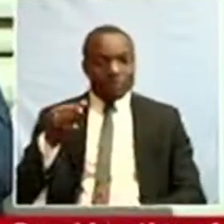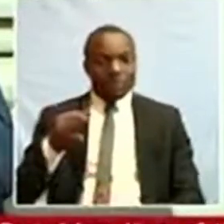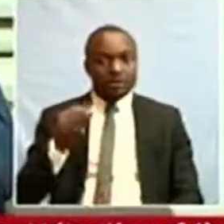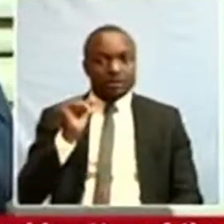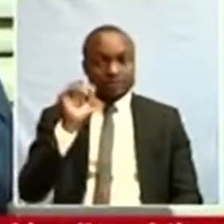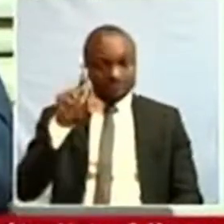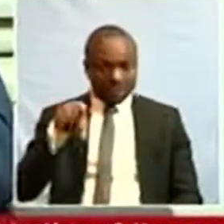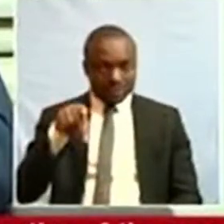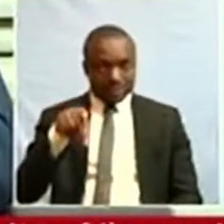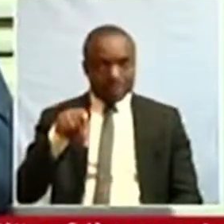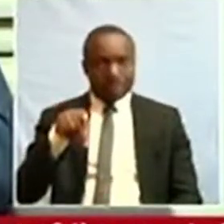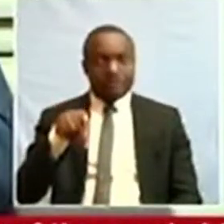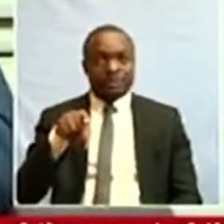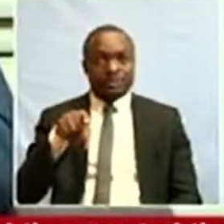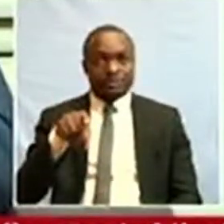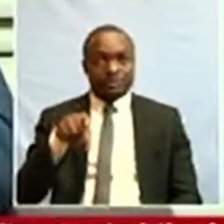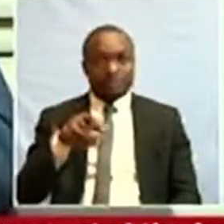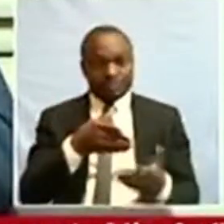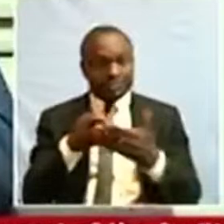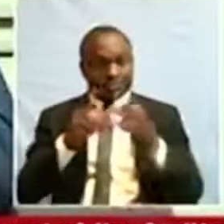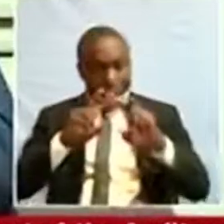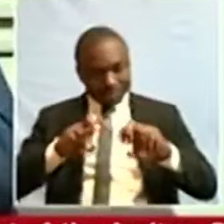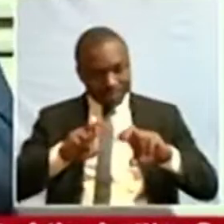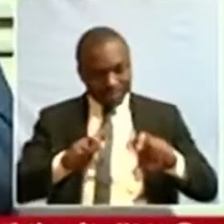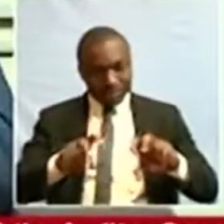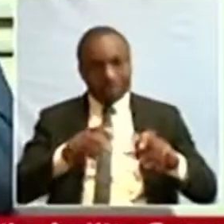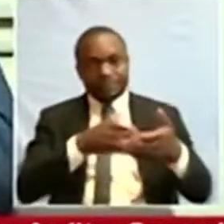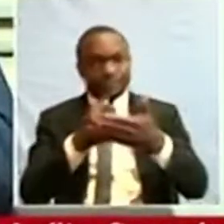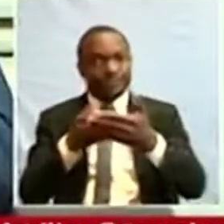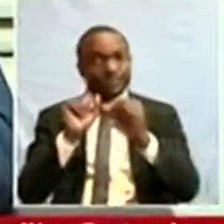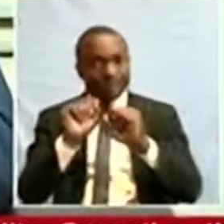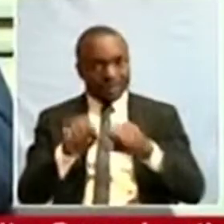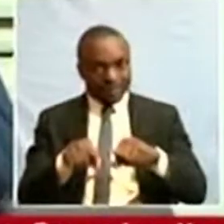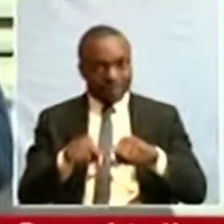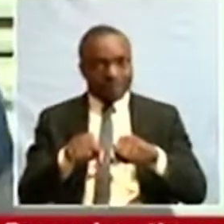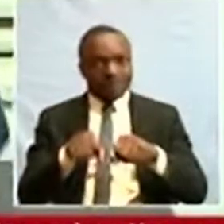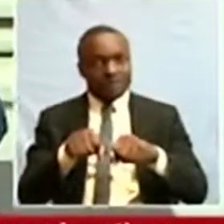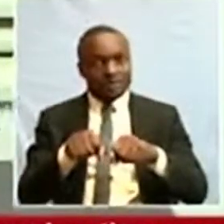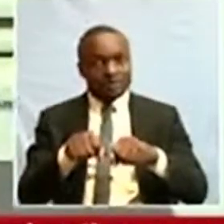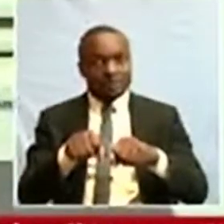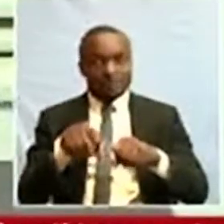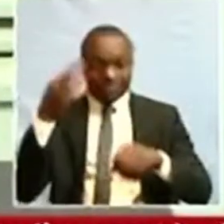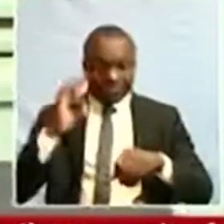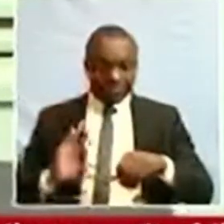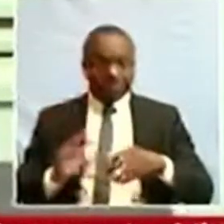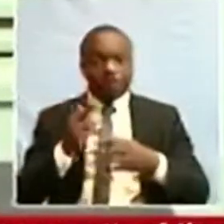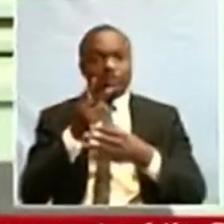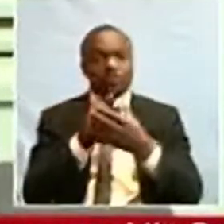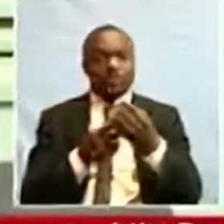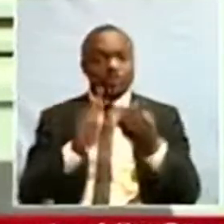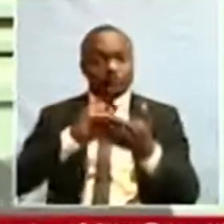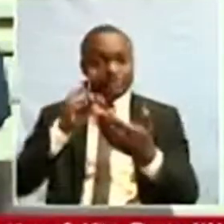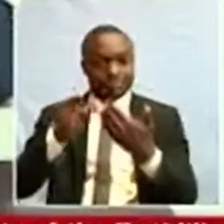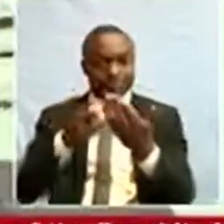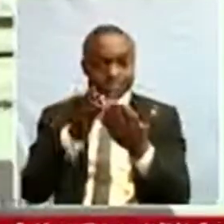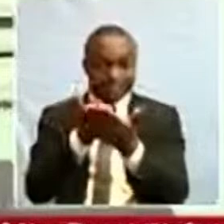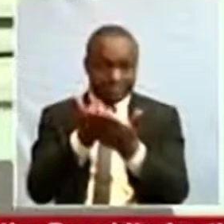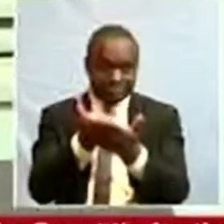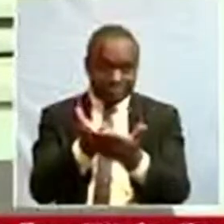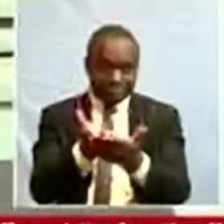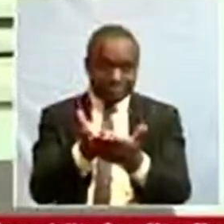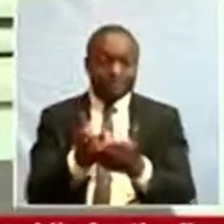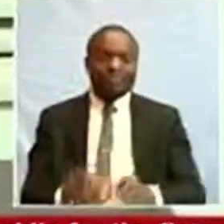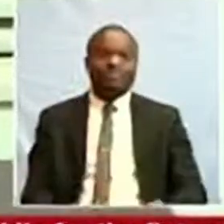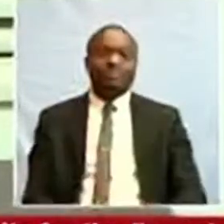so that we have automated checks of beneficiaries who could be on both programs. PS, I wish to submit.